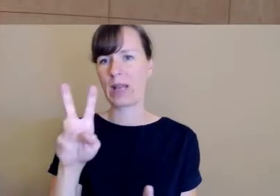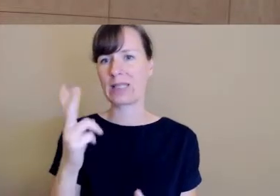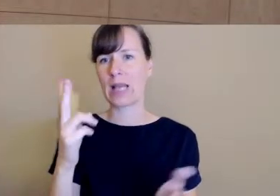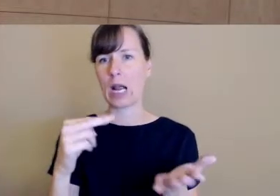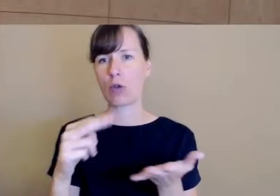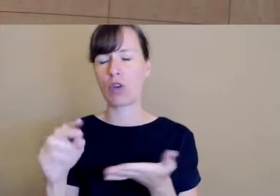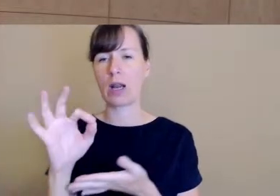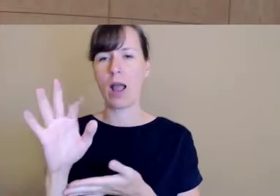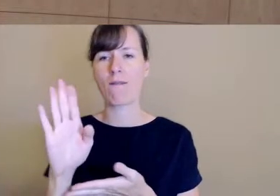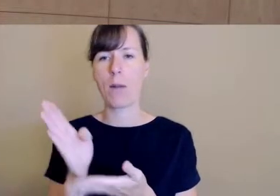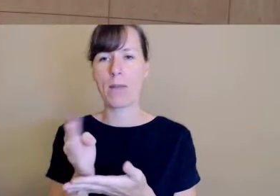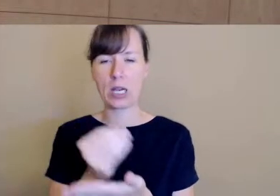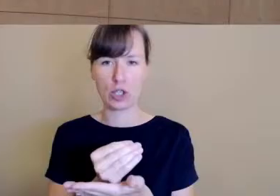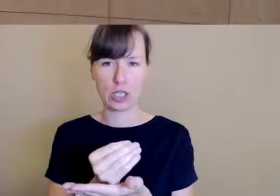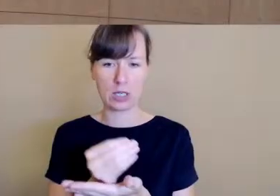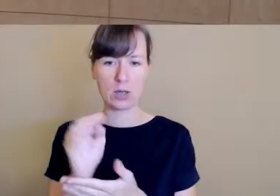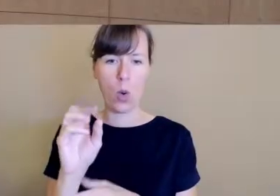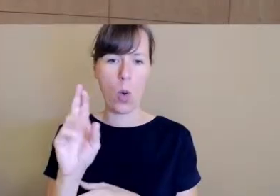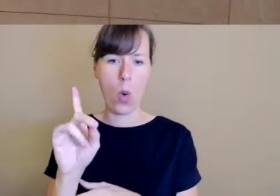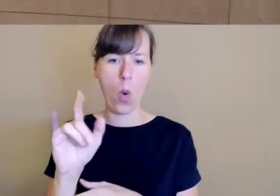budget ordinance,